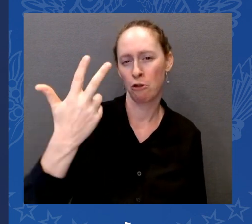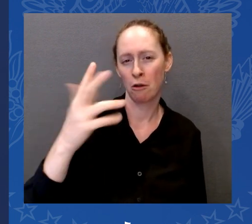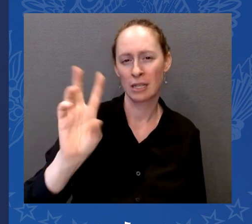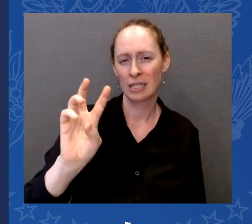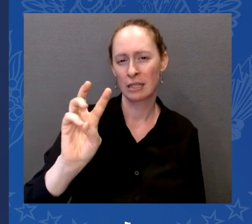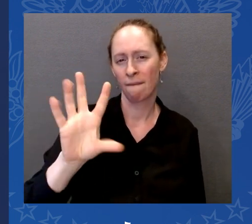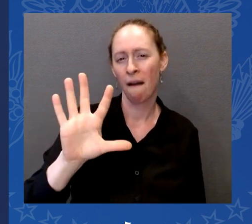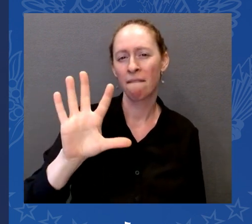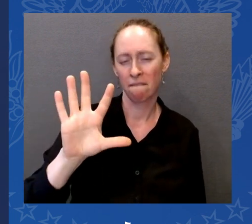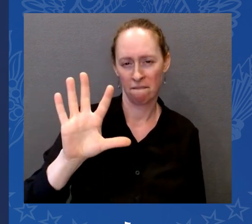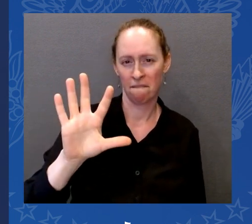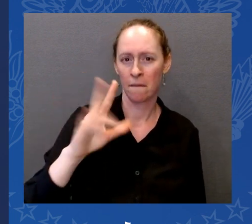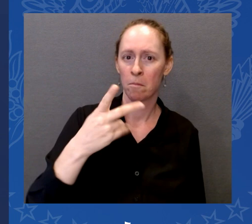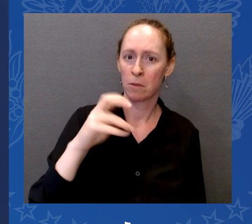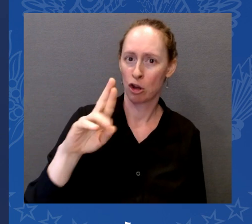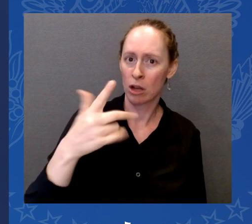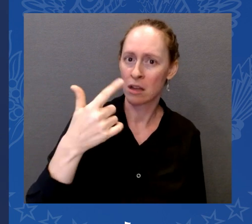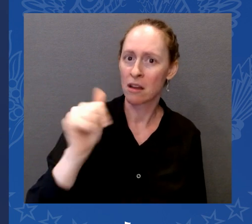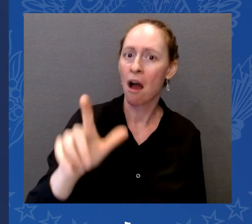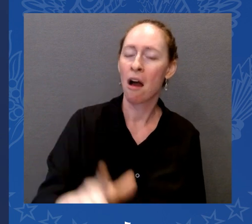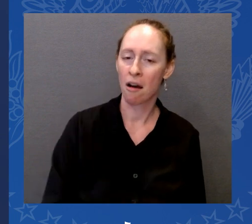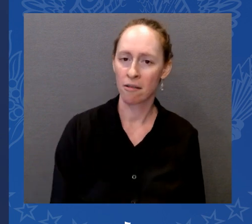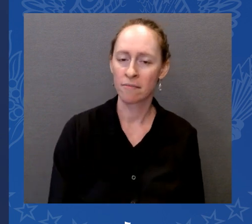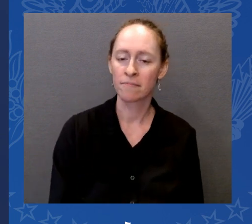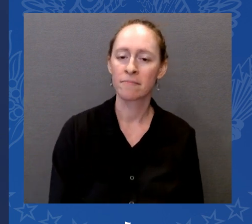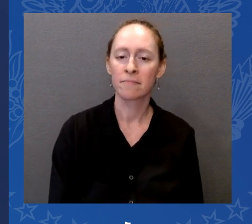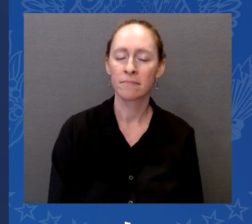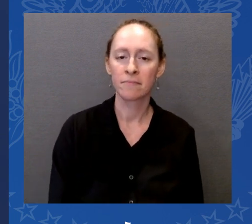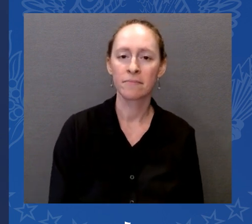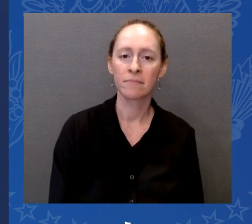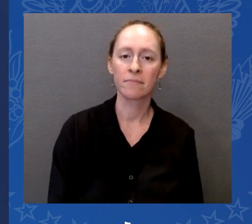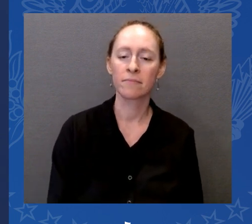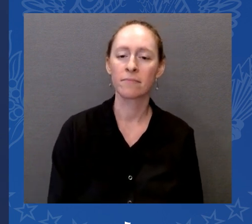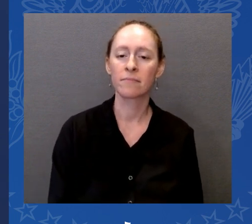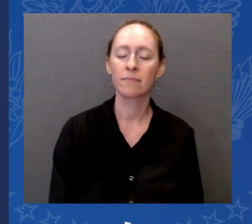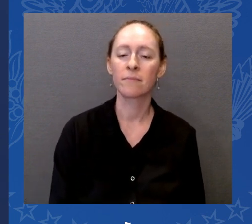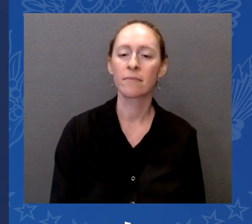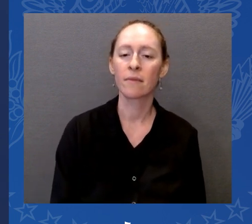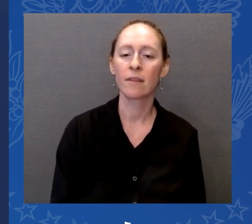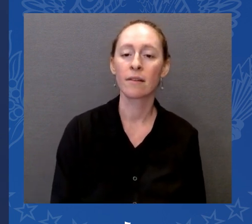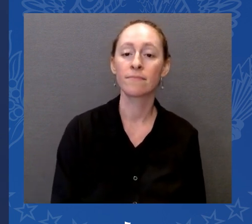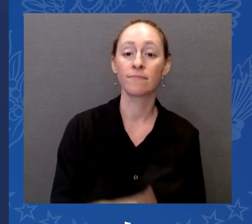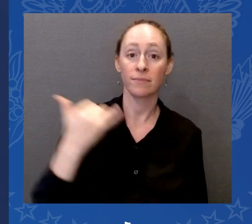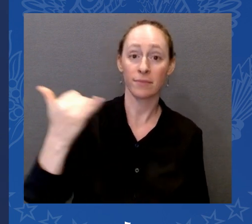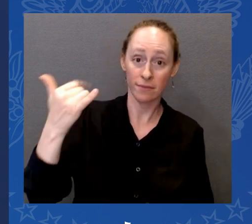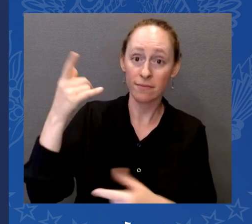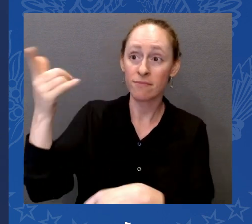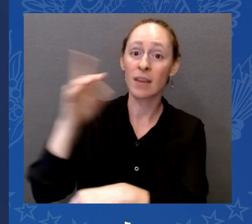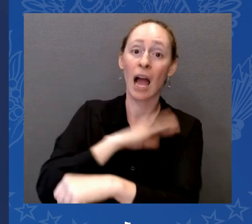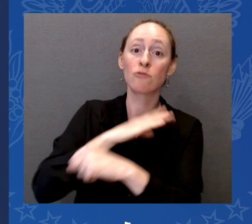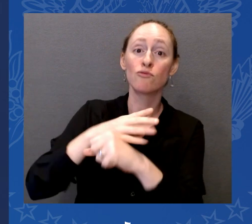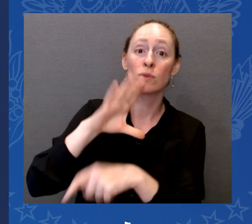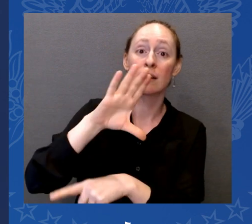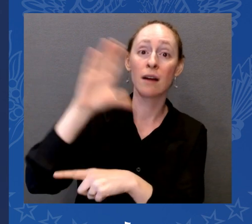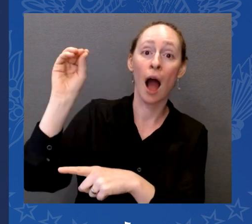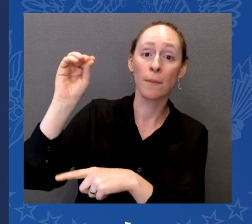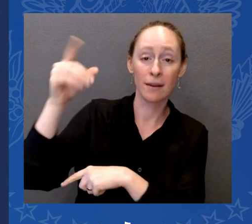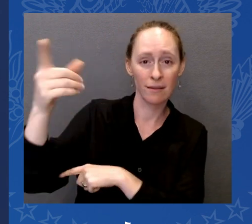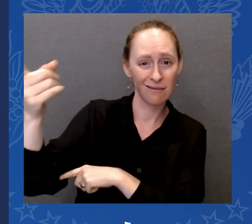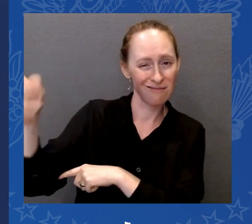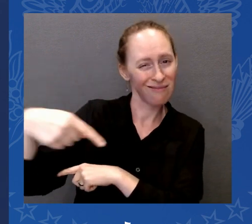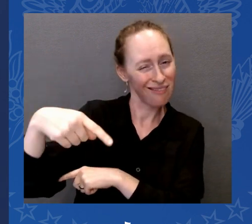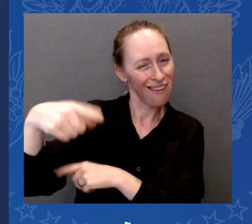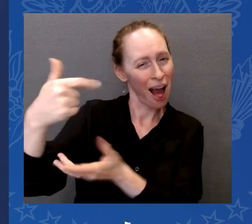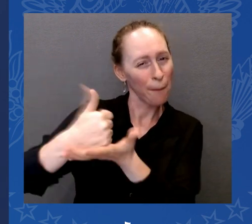progress by having energy companies bring down the cost of a gallon of gas. That reflects the cost they're paying for a barrel